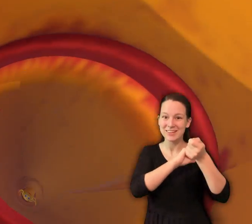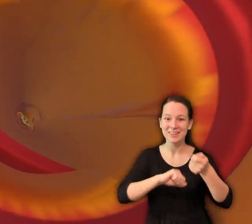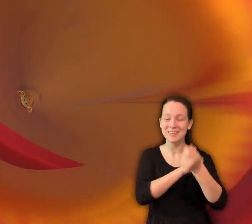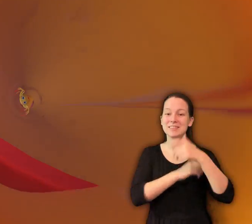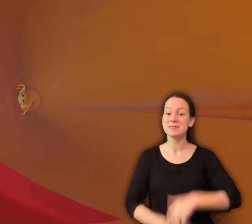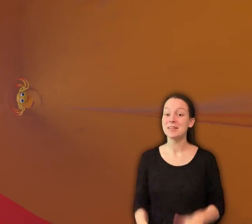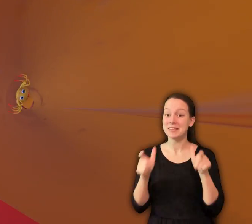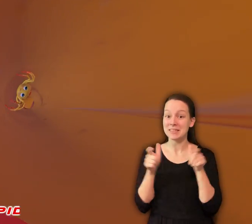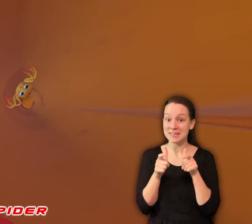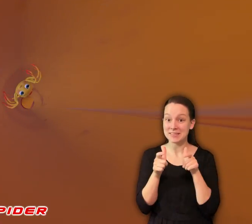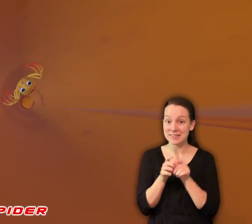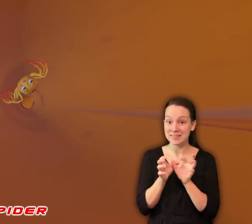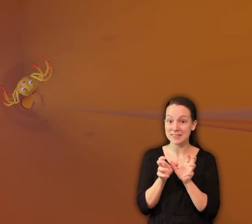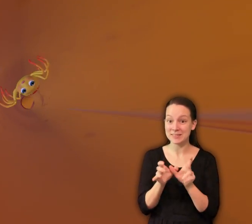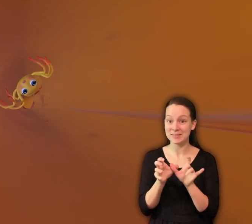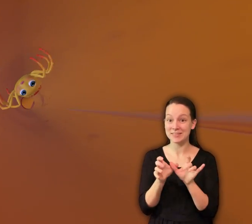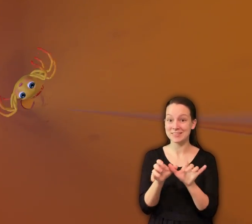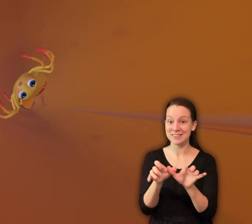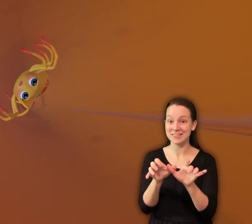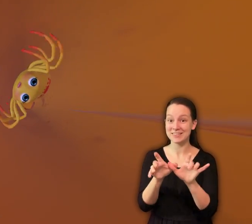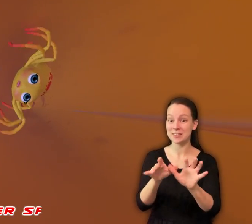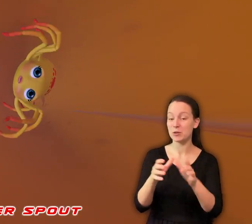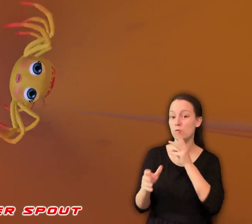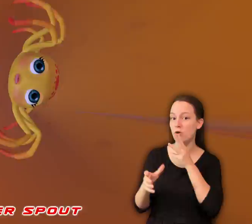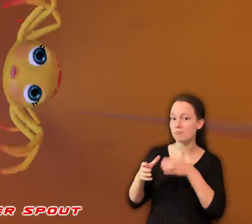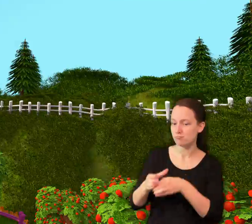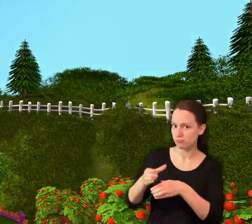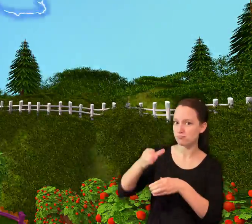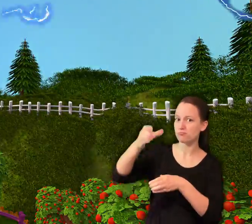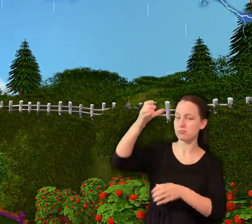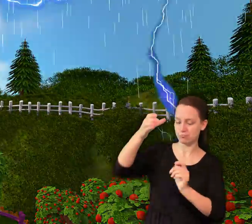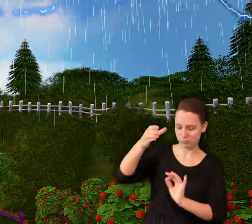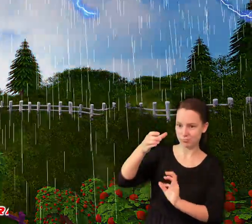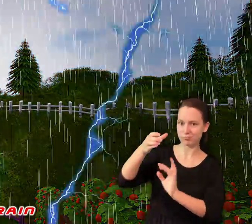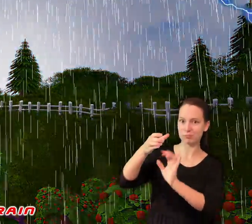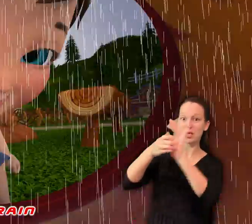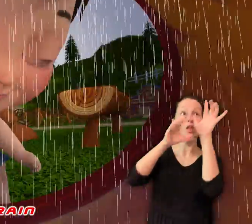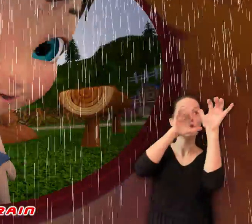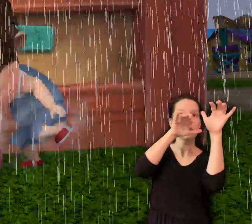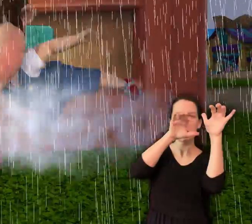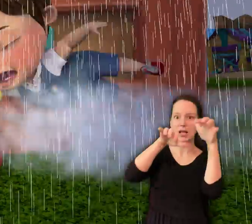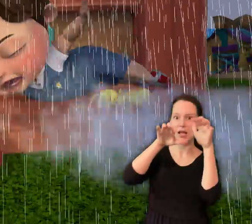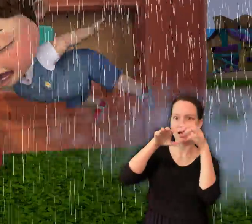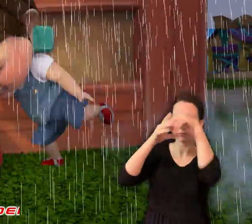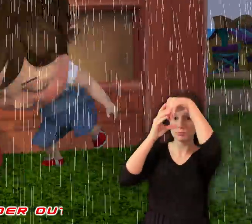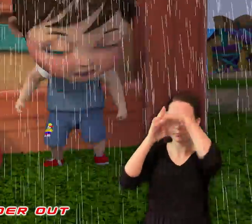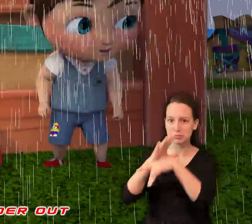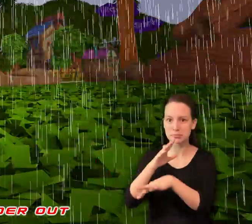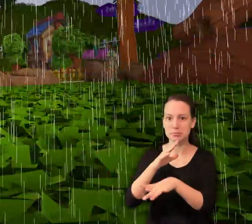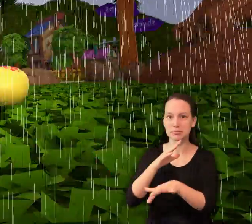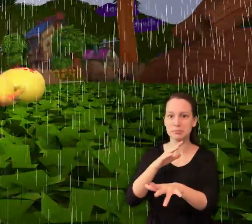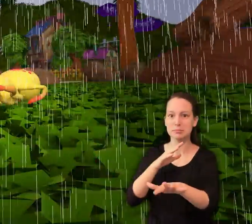again the iny wiy spider climbed up the wat SP out down came the rain and washed the